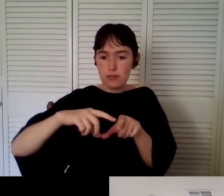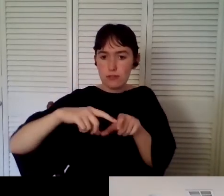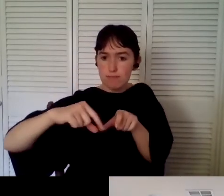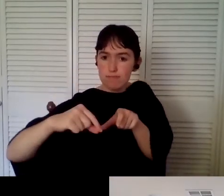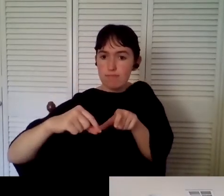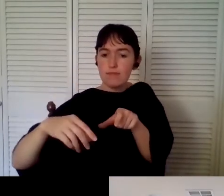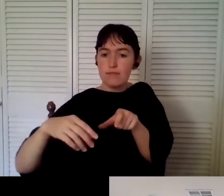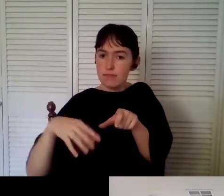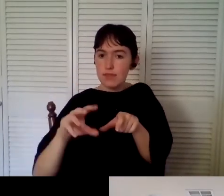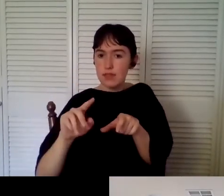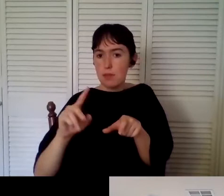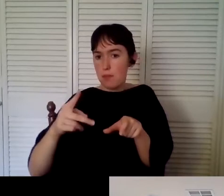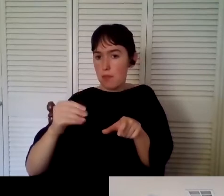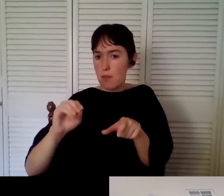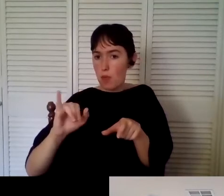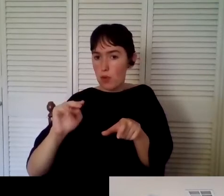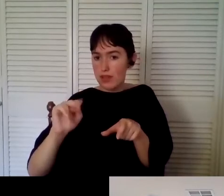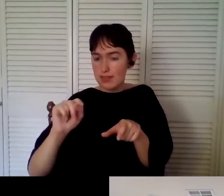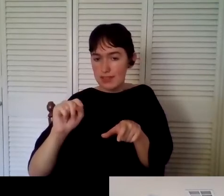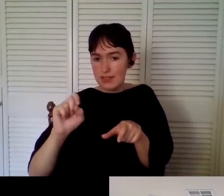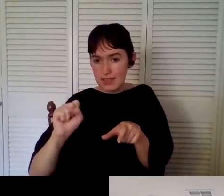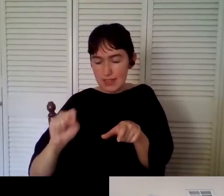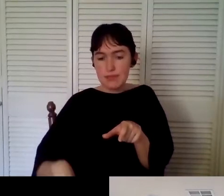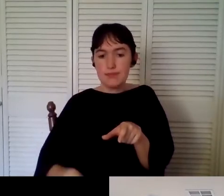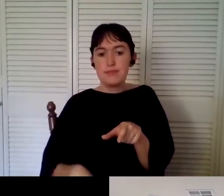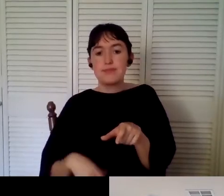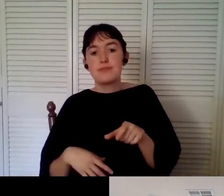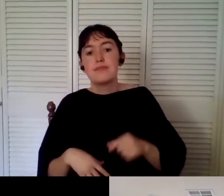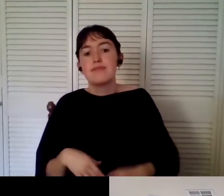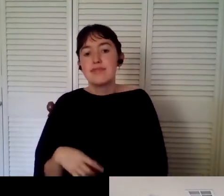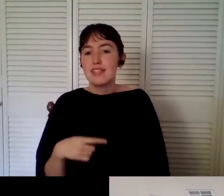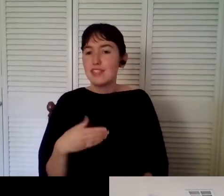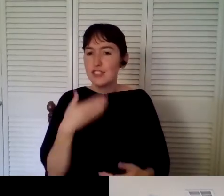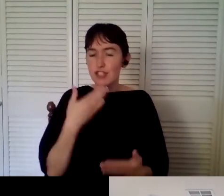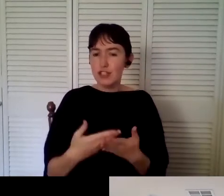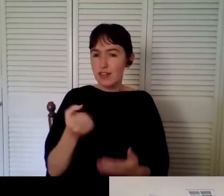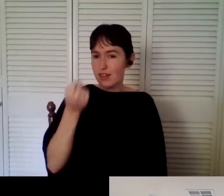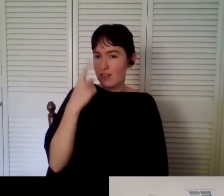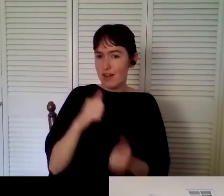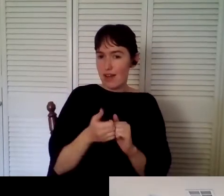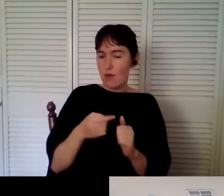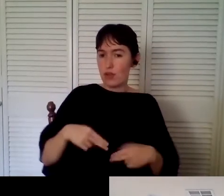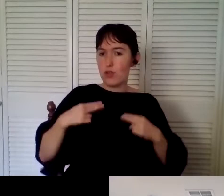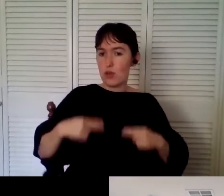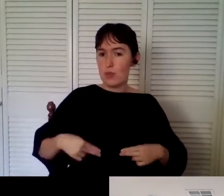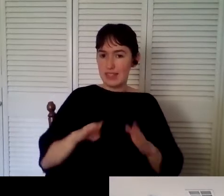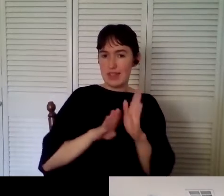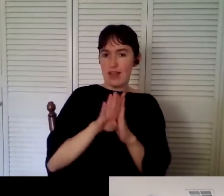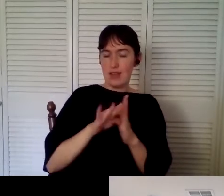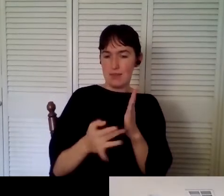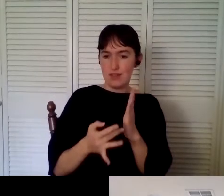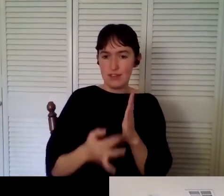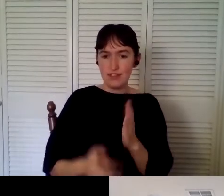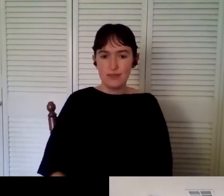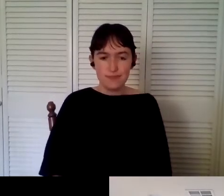go through in order to understand and develop these technologies. Very cool. So I tried to mix,